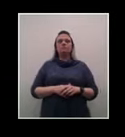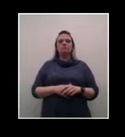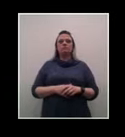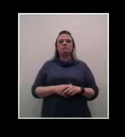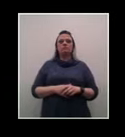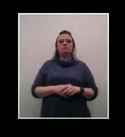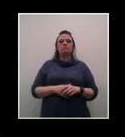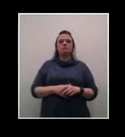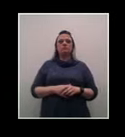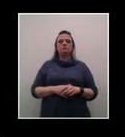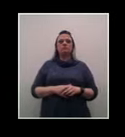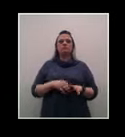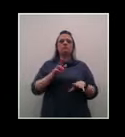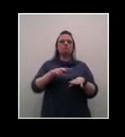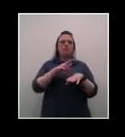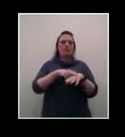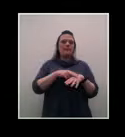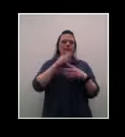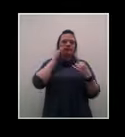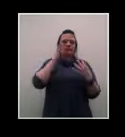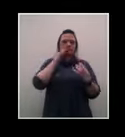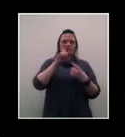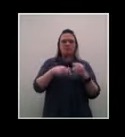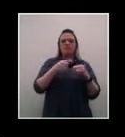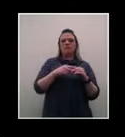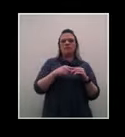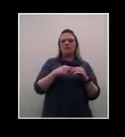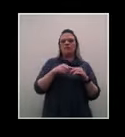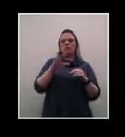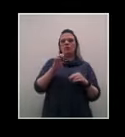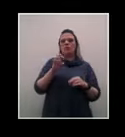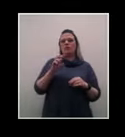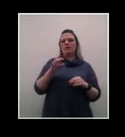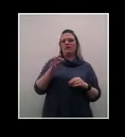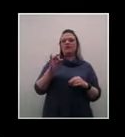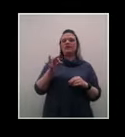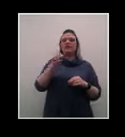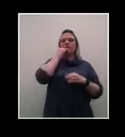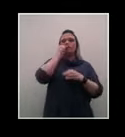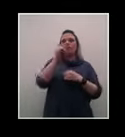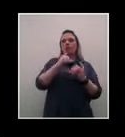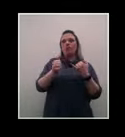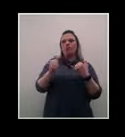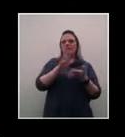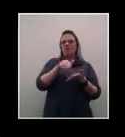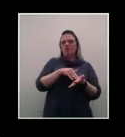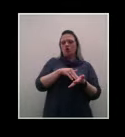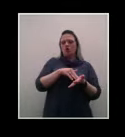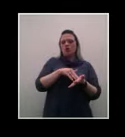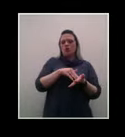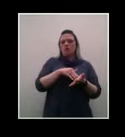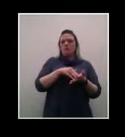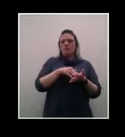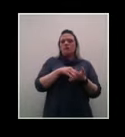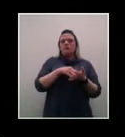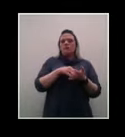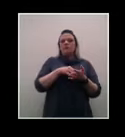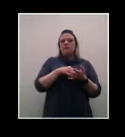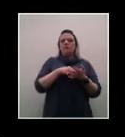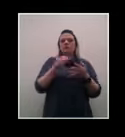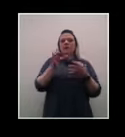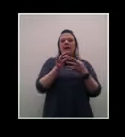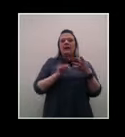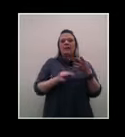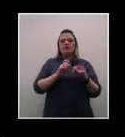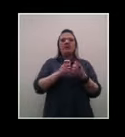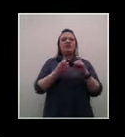Of course, the information regarding our our COVID-19 call center, the menu has changed,